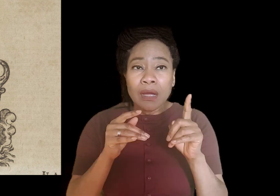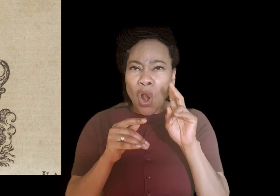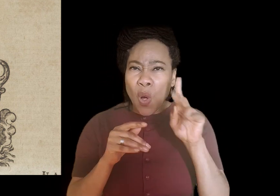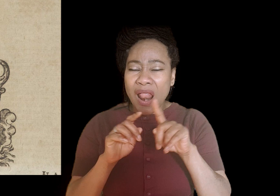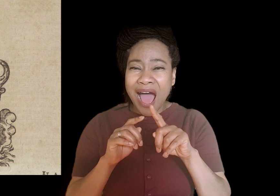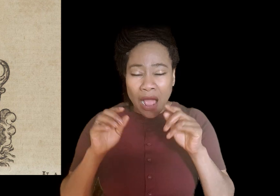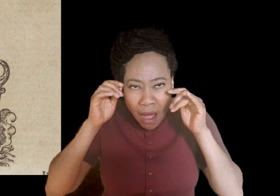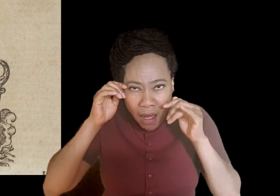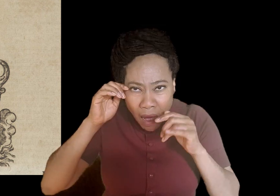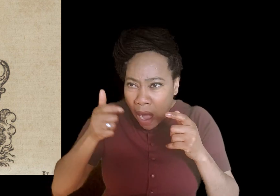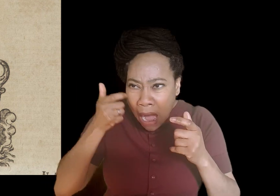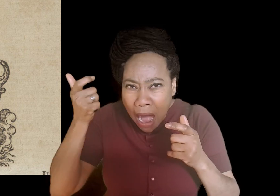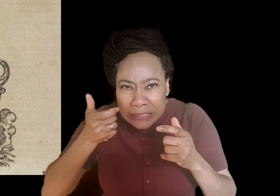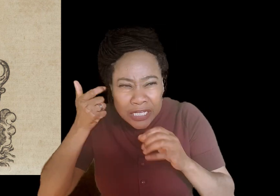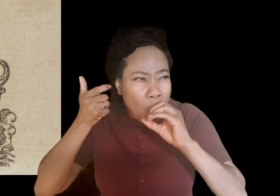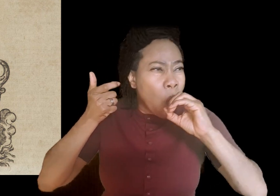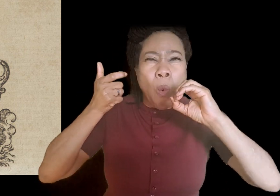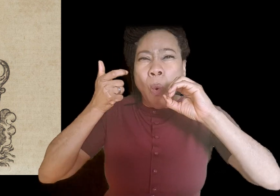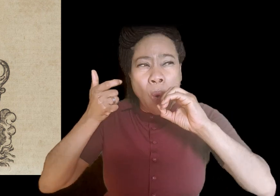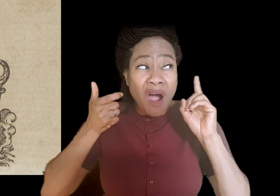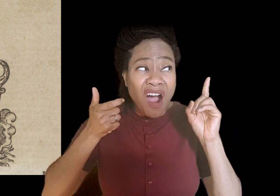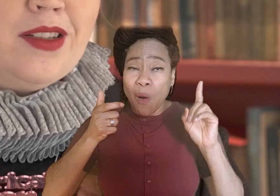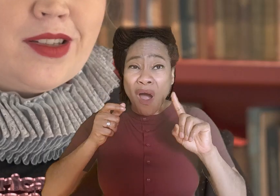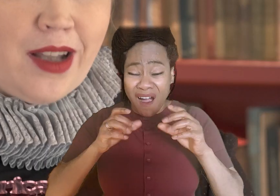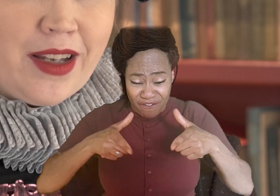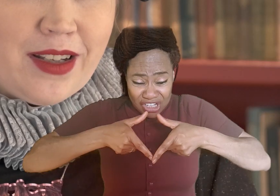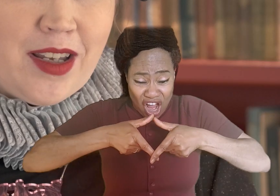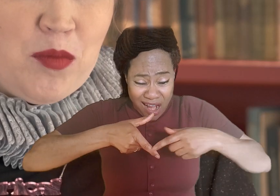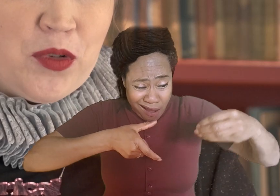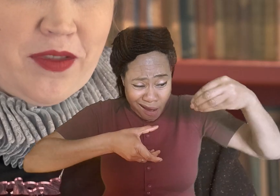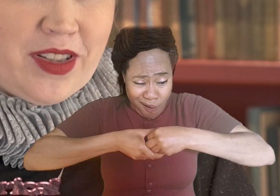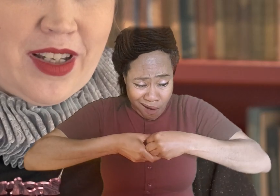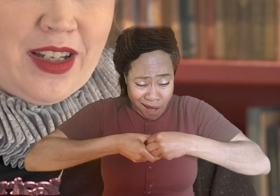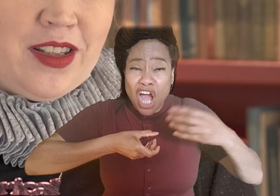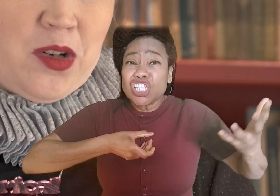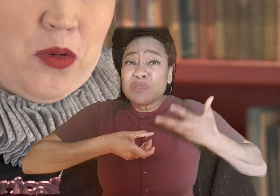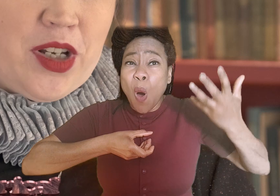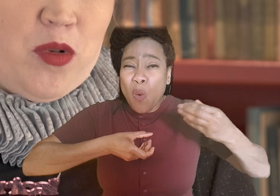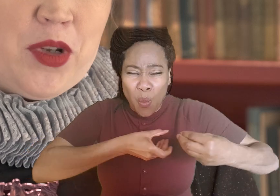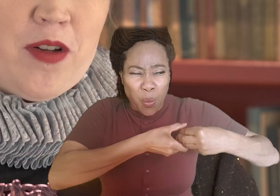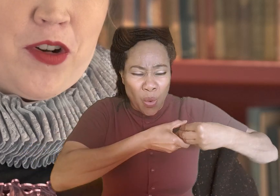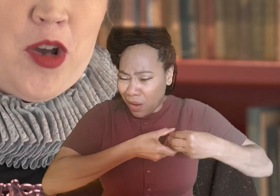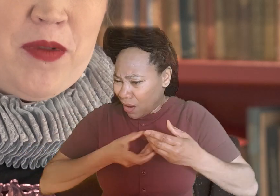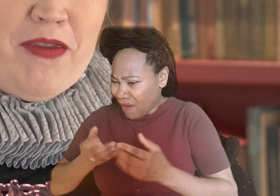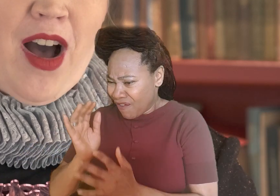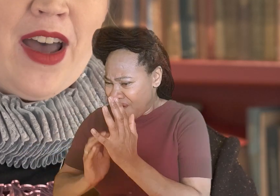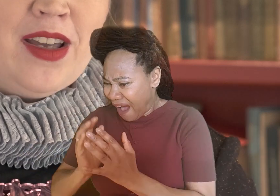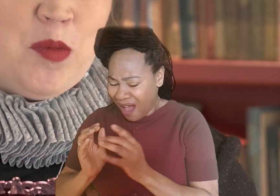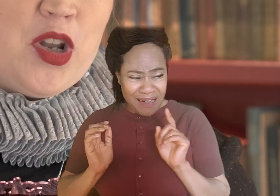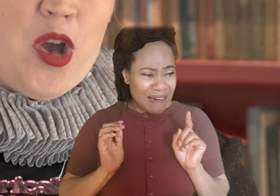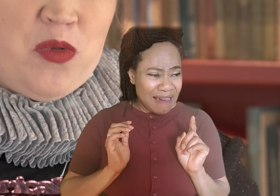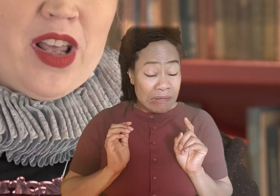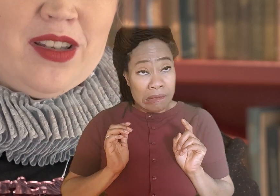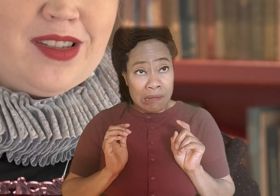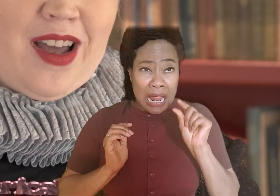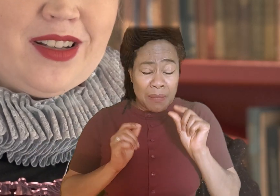like a hunting horn was used vaginally to allow smoke to enter the womb. Slightly more sophisticated than holding a woman over an open fire,